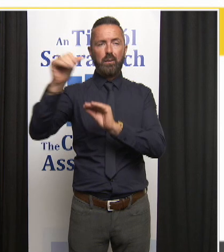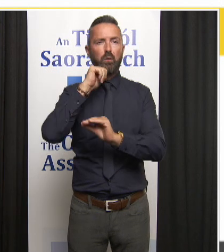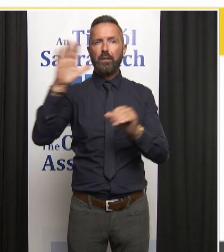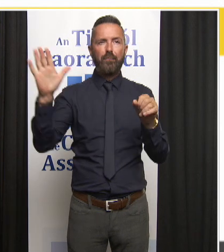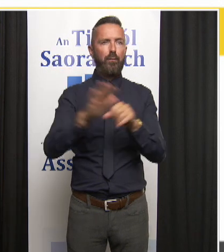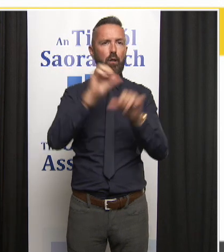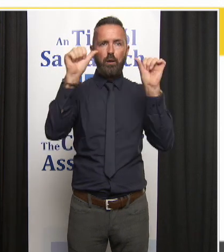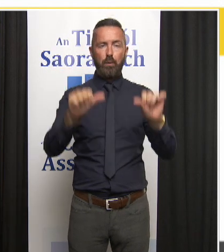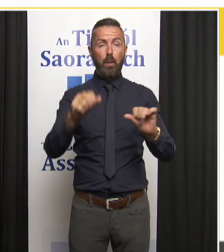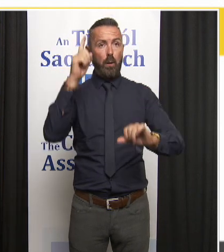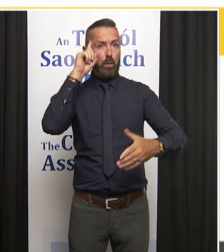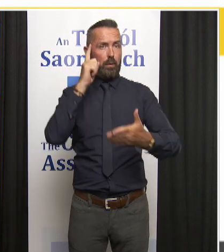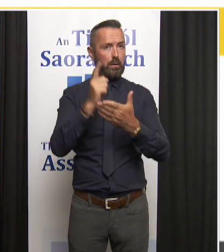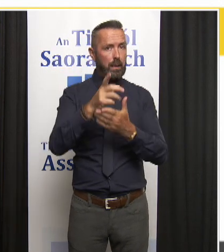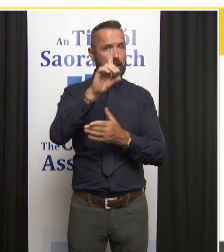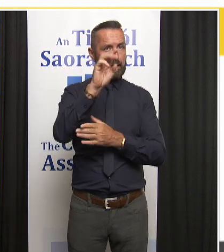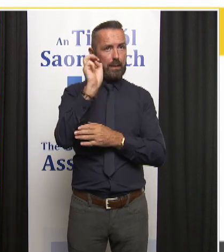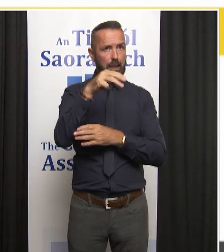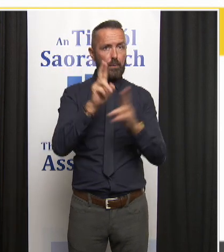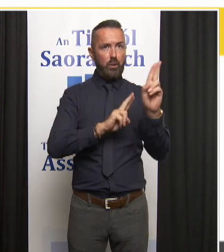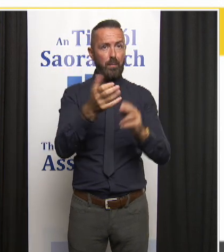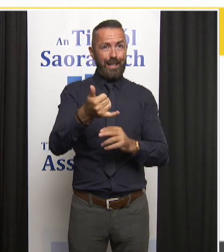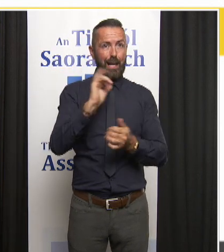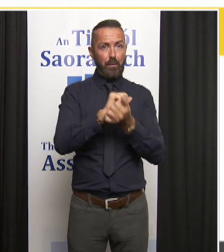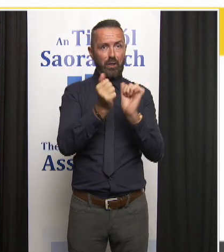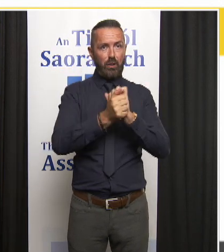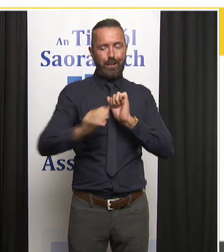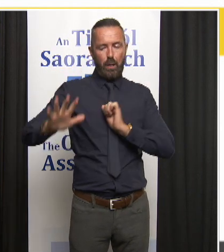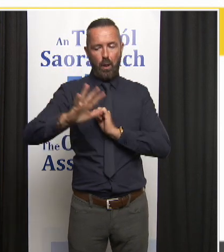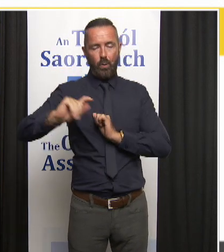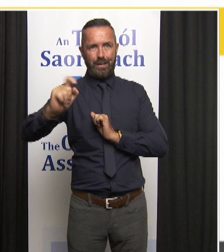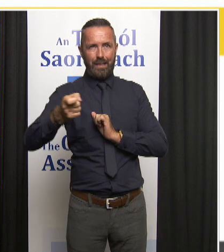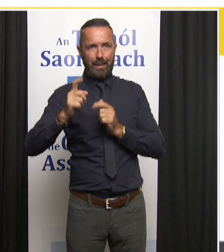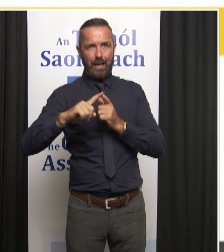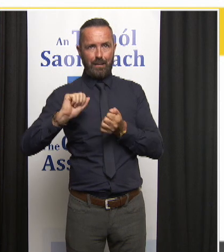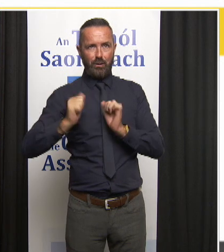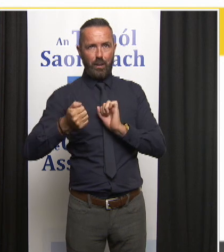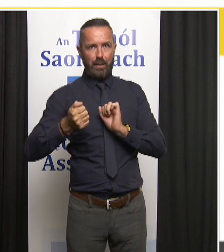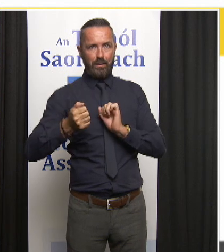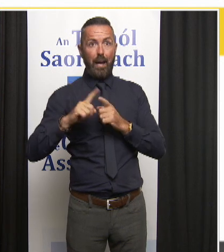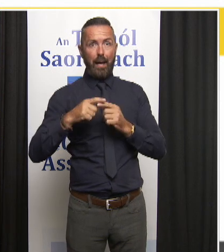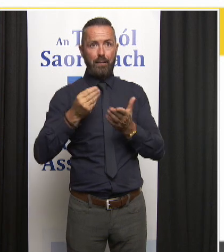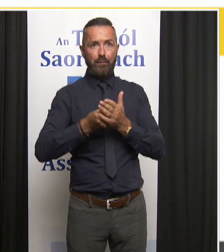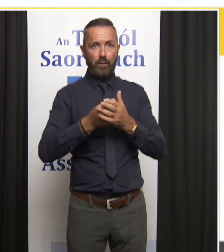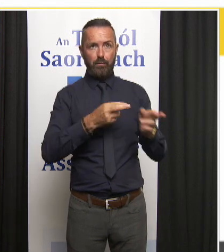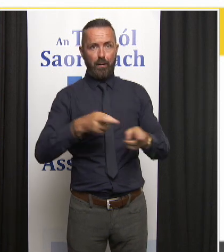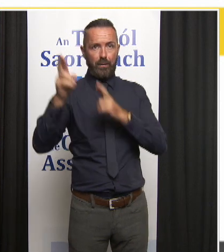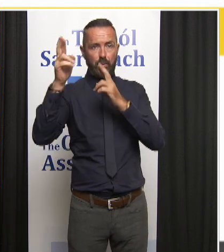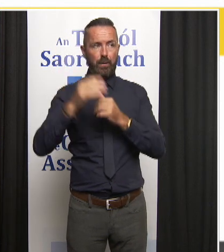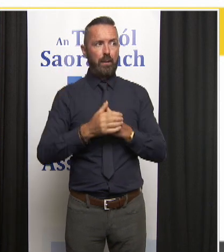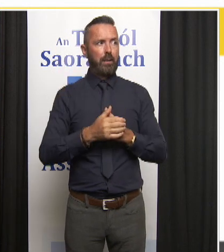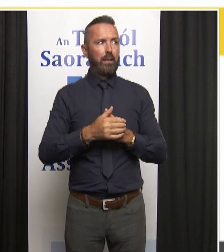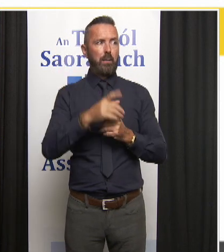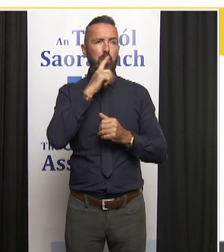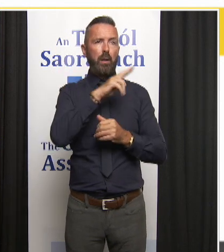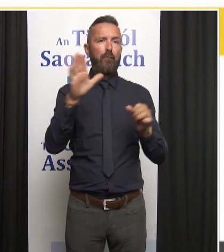We thought that the DEM should be able to change or introduce local taxes and revenue funding. And then again, we weren't fully in agreement on